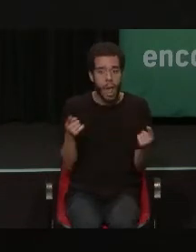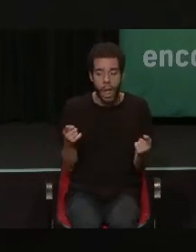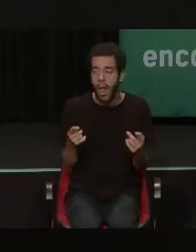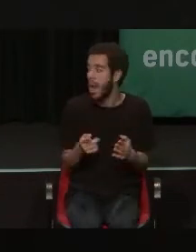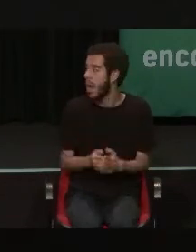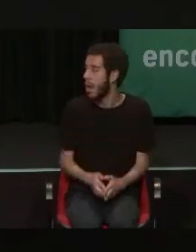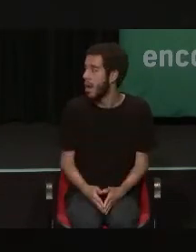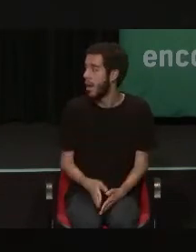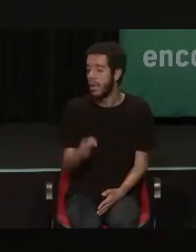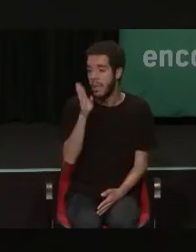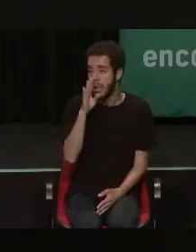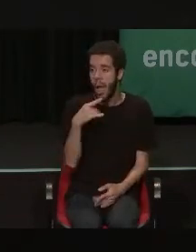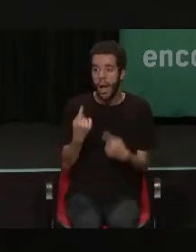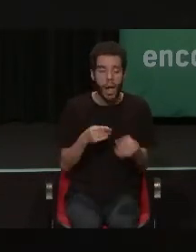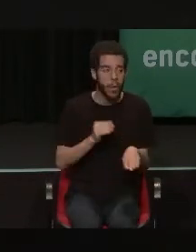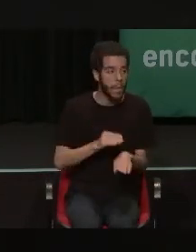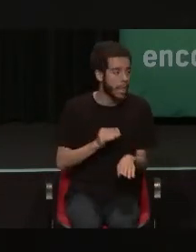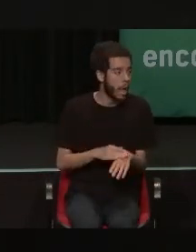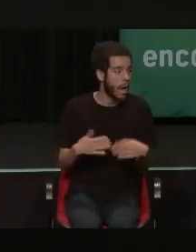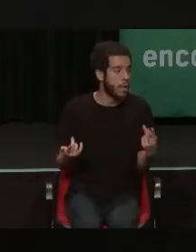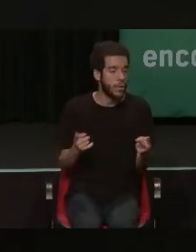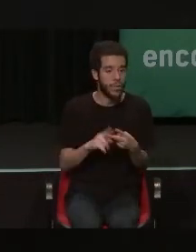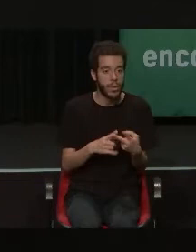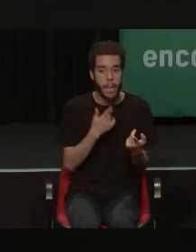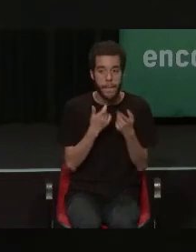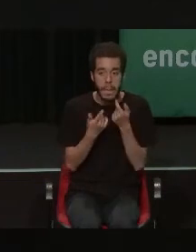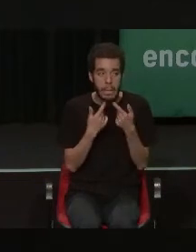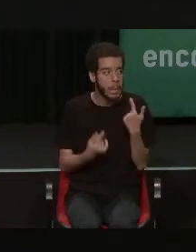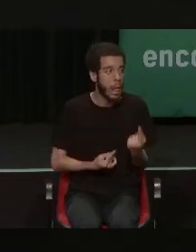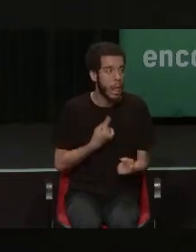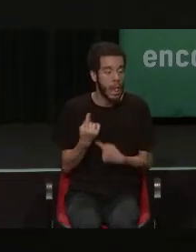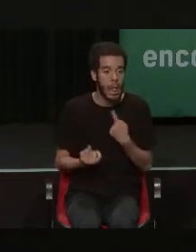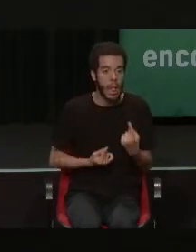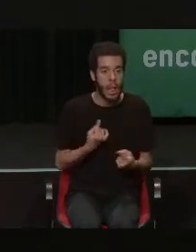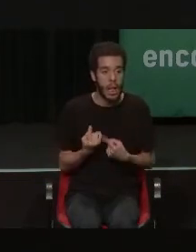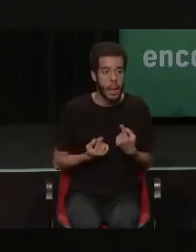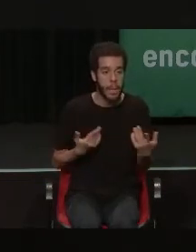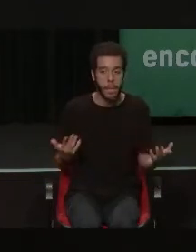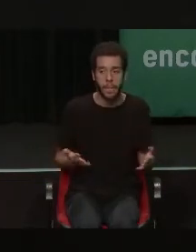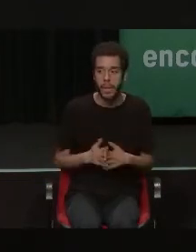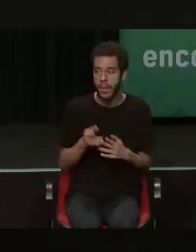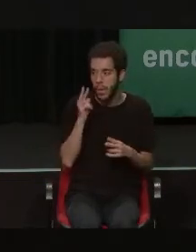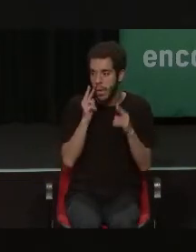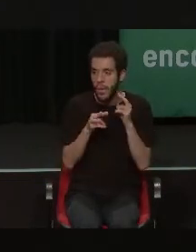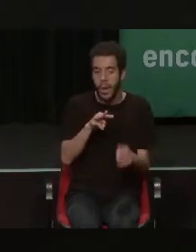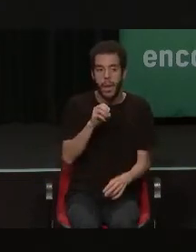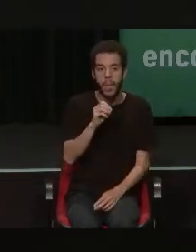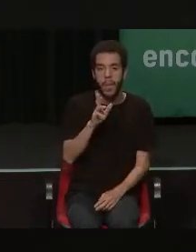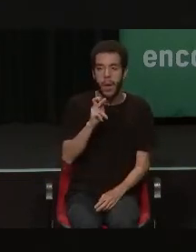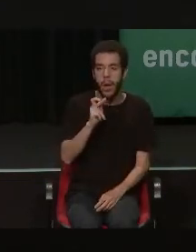you have some comments to do. And I'm looking at Mohammed